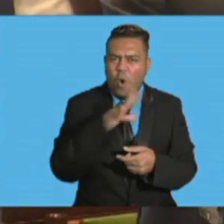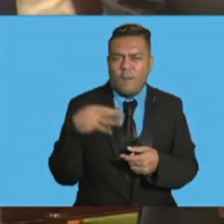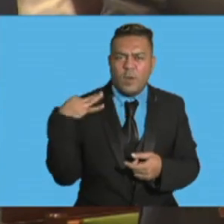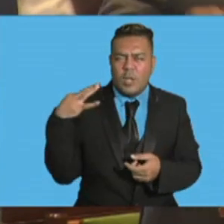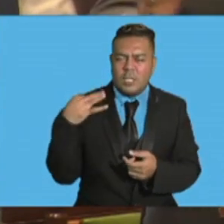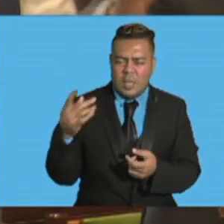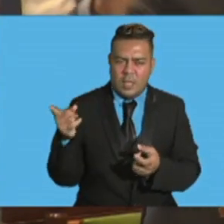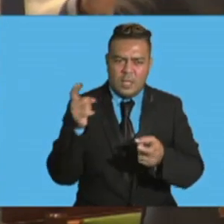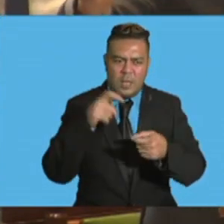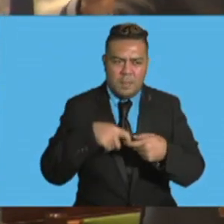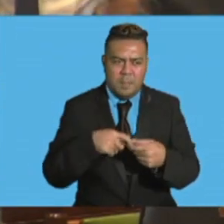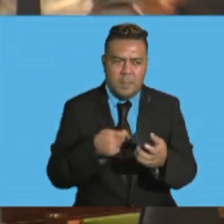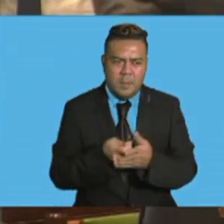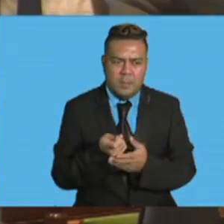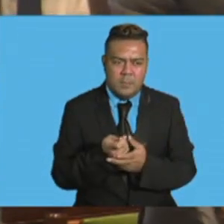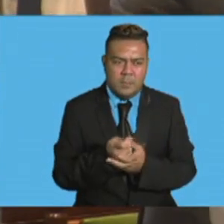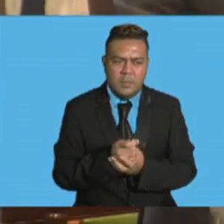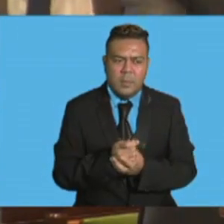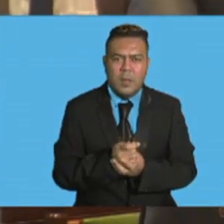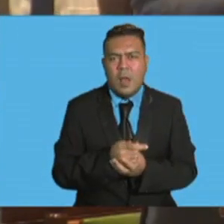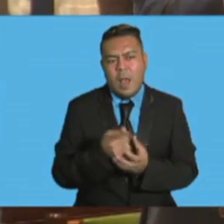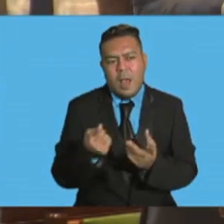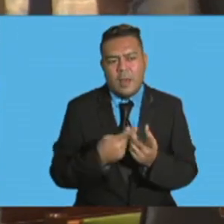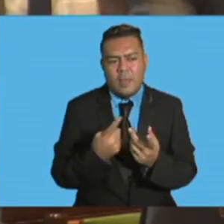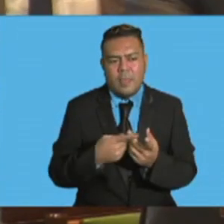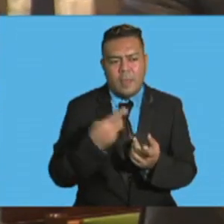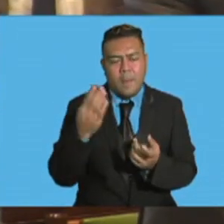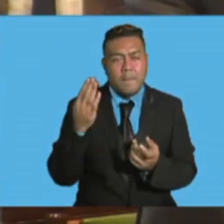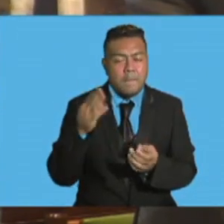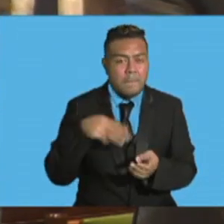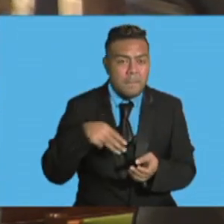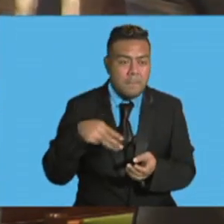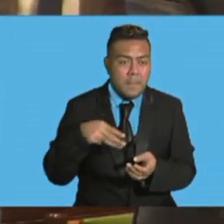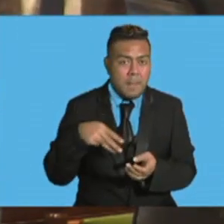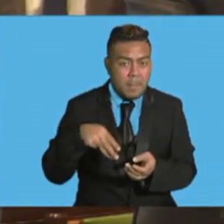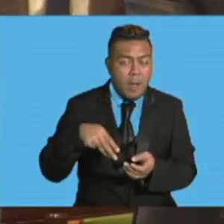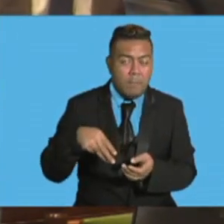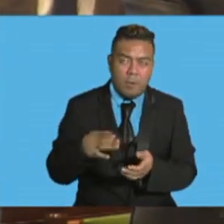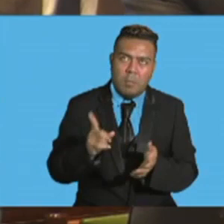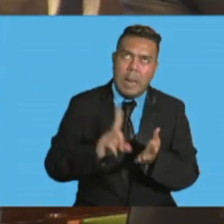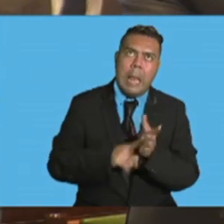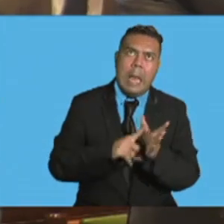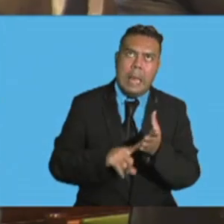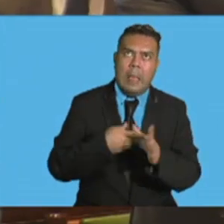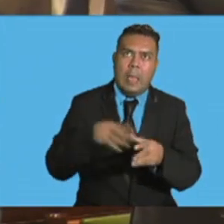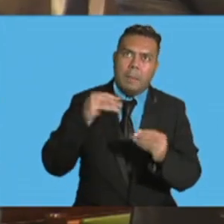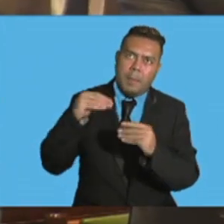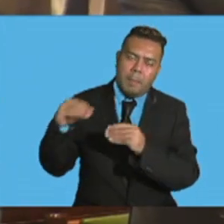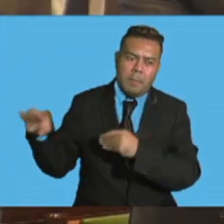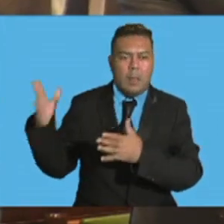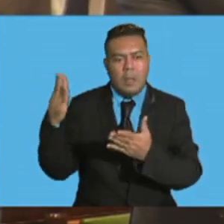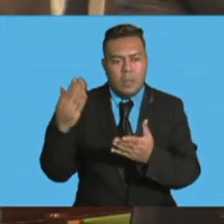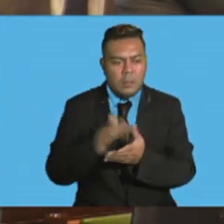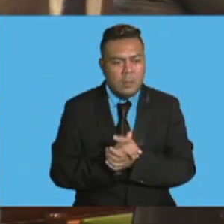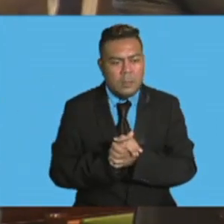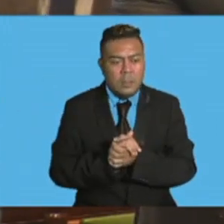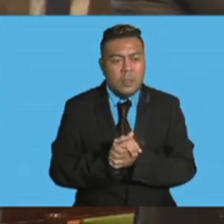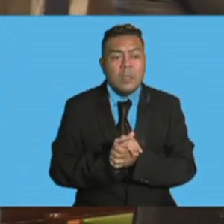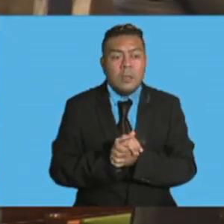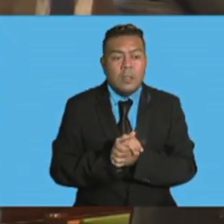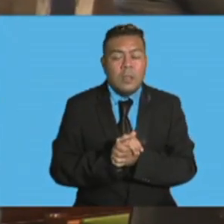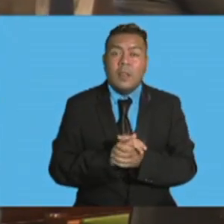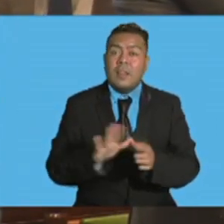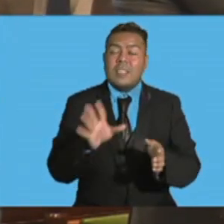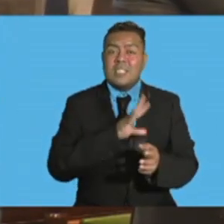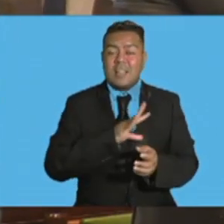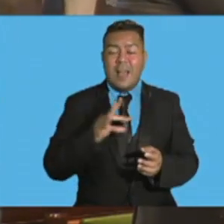again, we've got another member of La La Land now, another one's on the way too. Mr. Speaker, sir, the pride and professionalism of the staff and